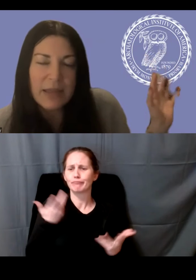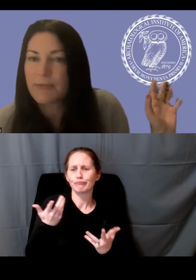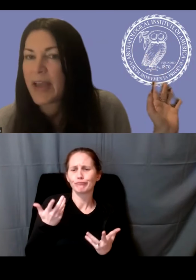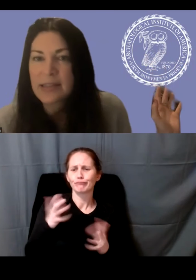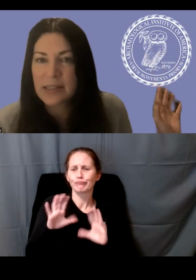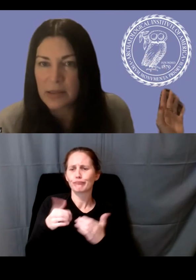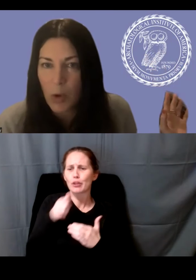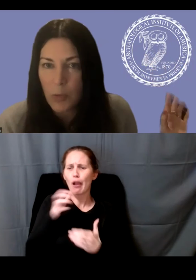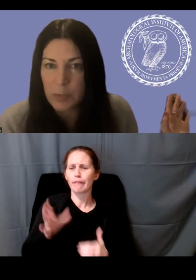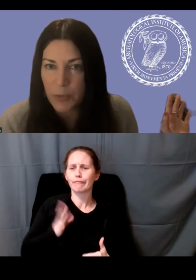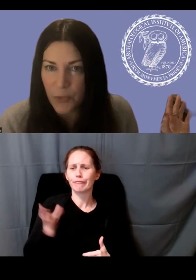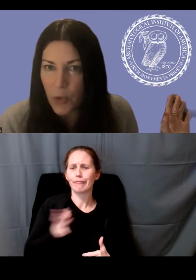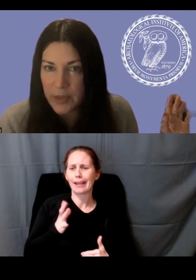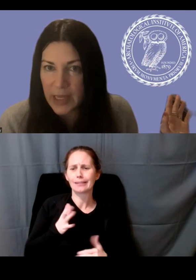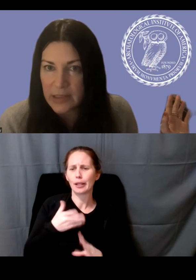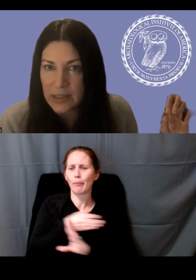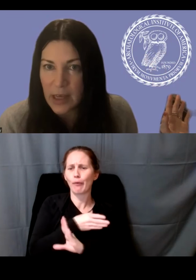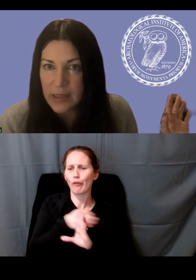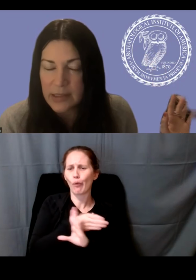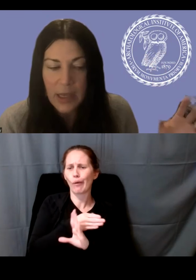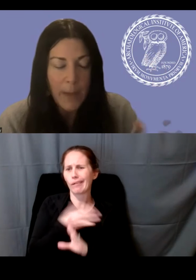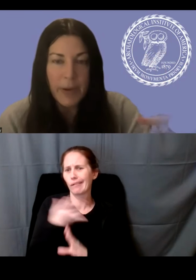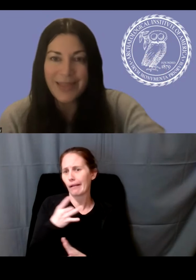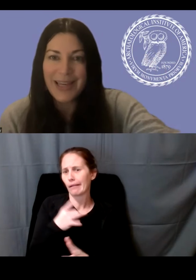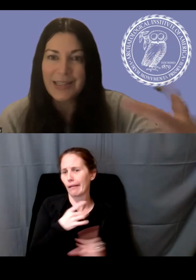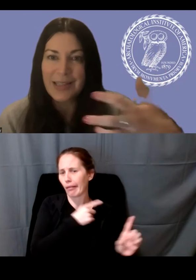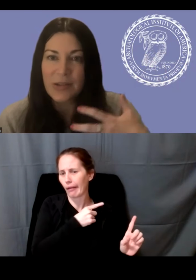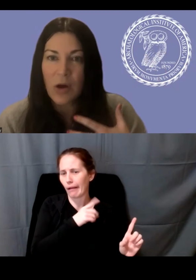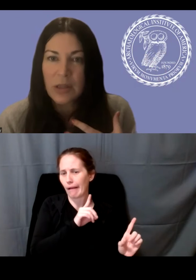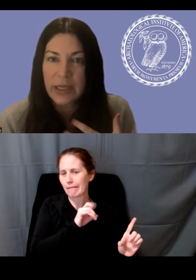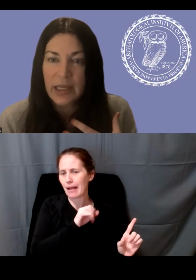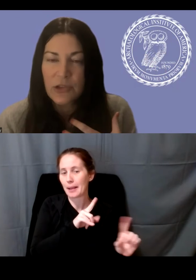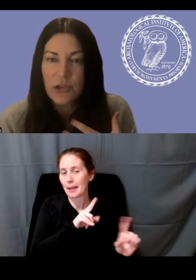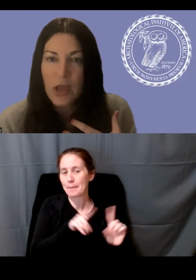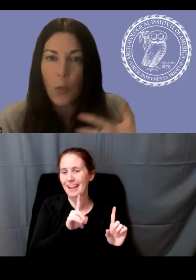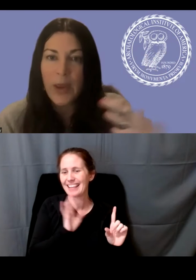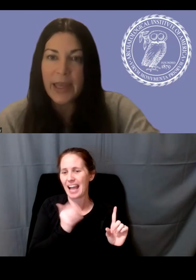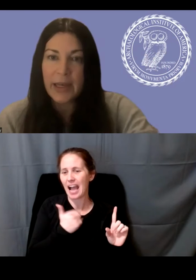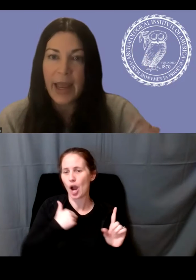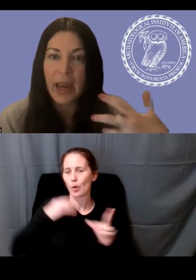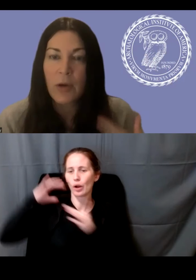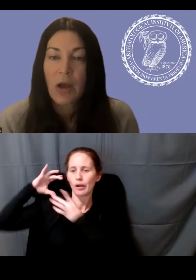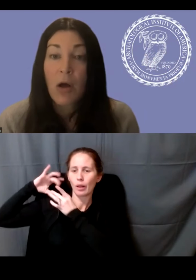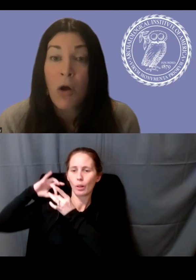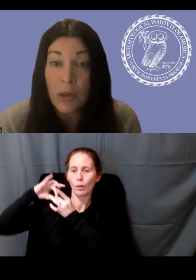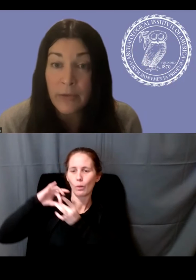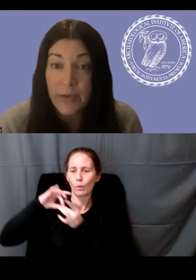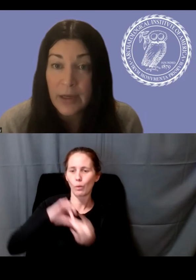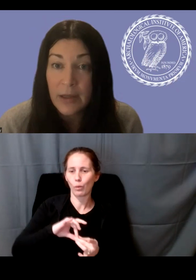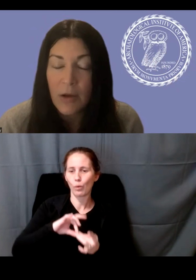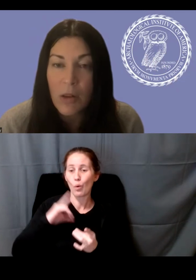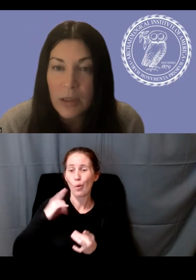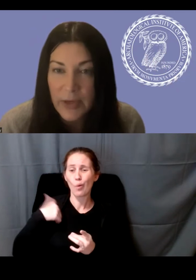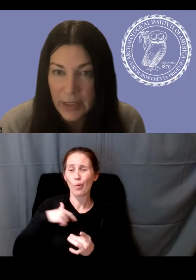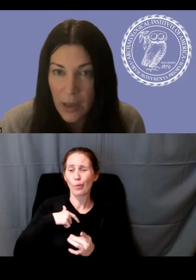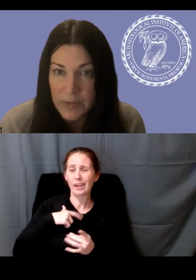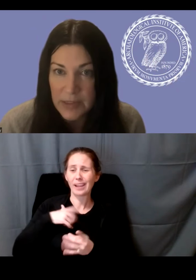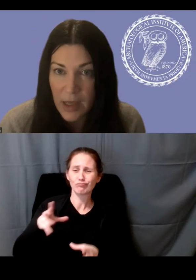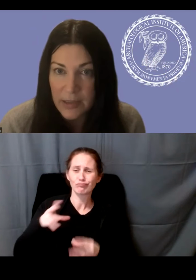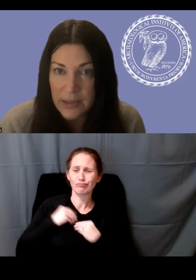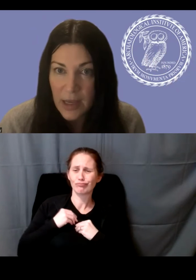be as fancy as what was before in the 18th dynasty, but this is our lineage. We inherit all of it. All